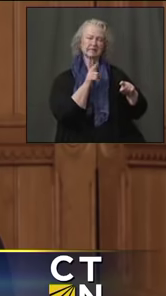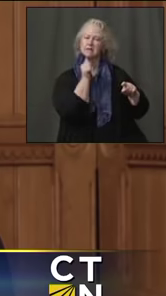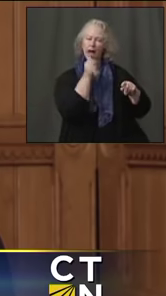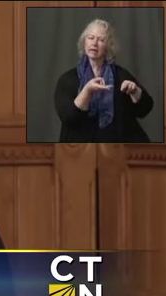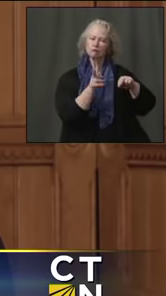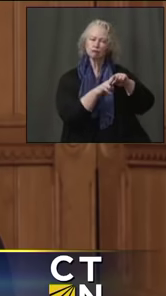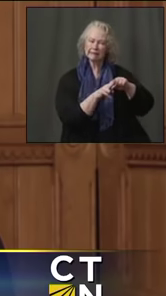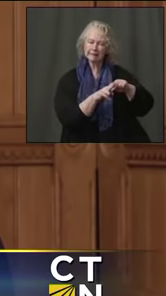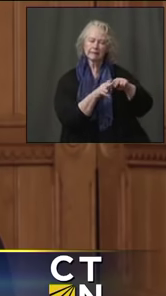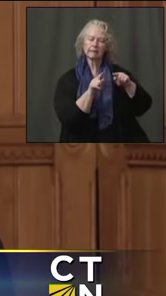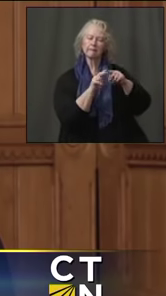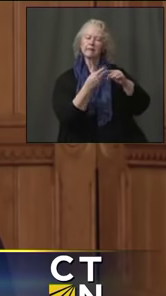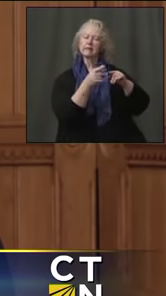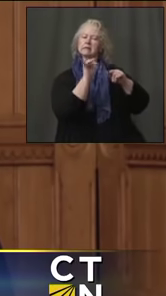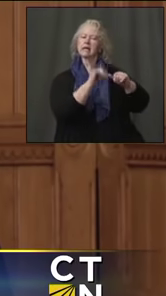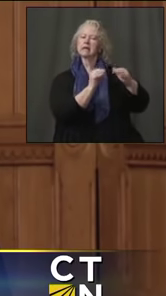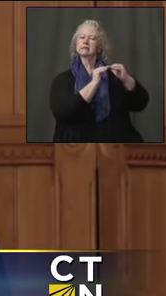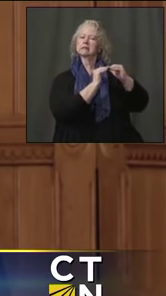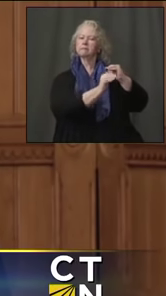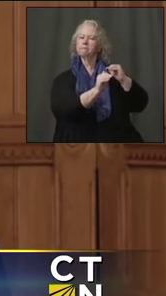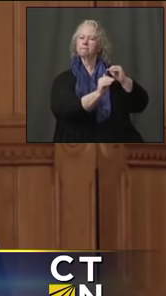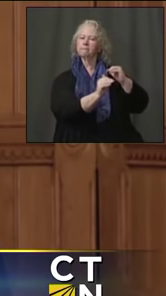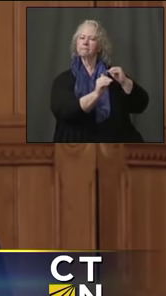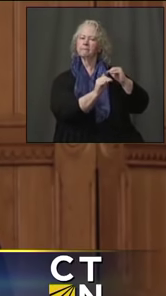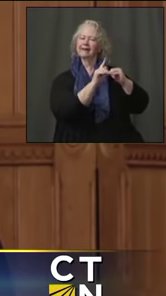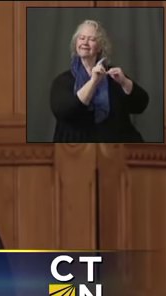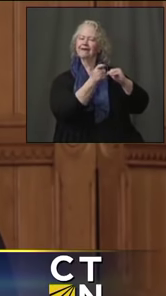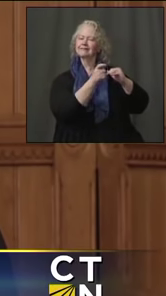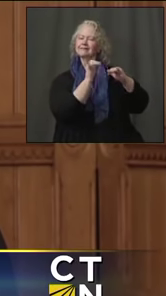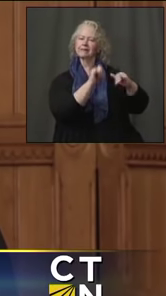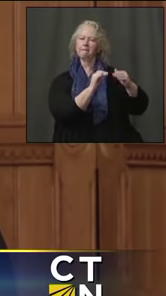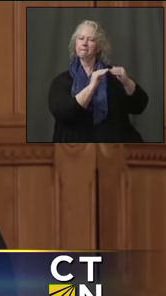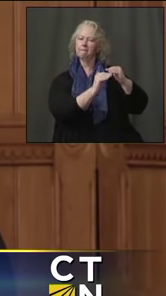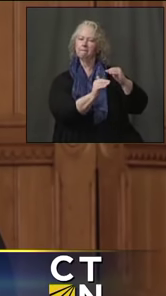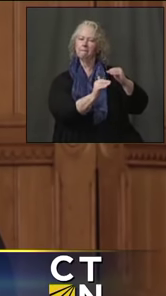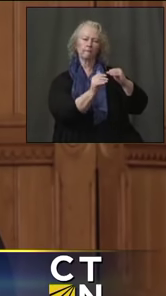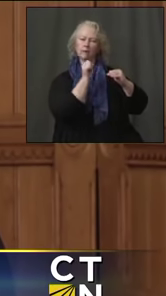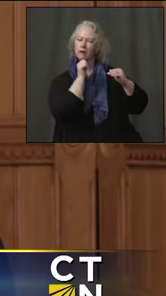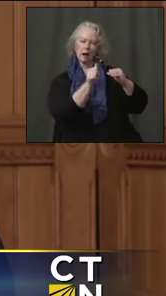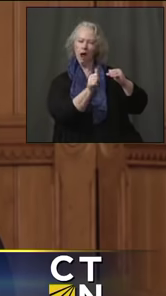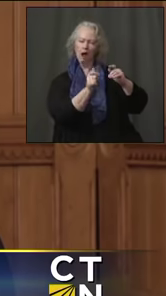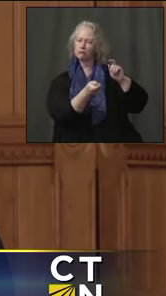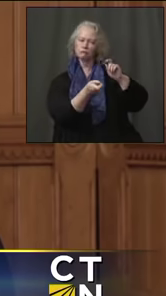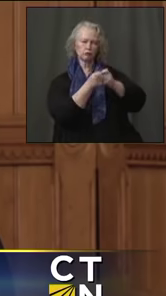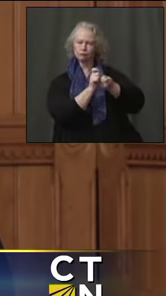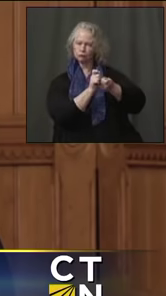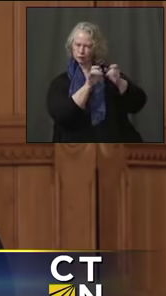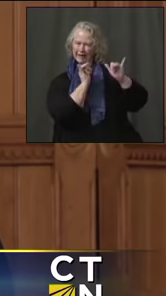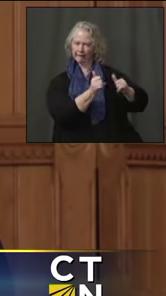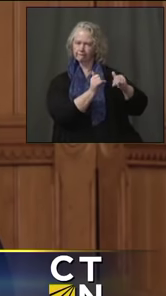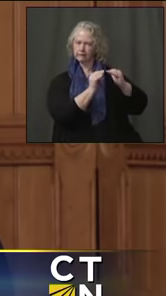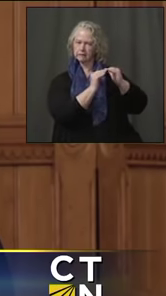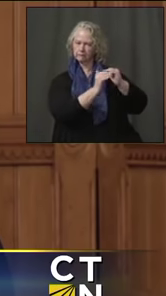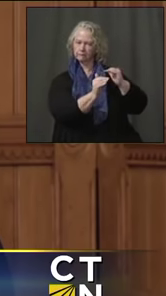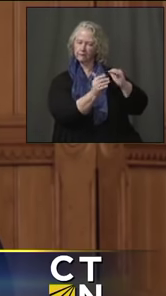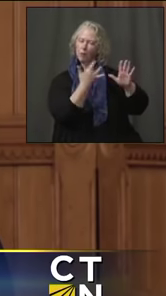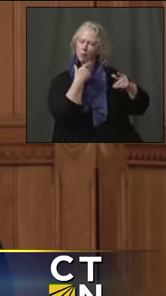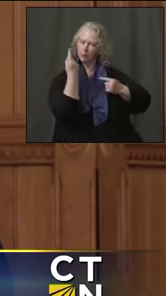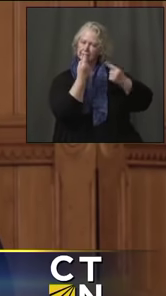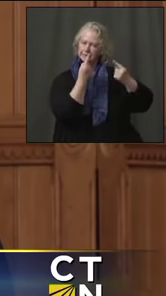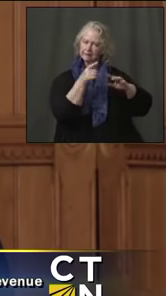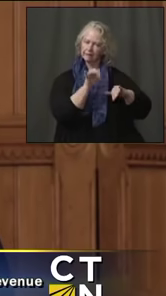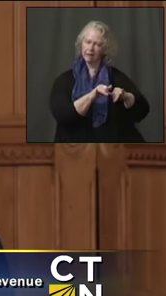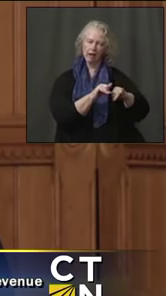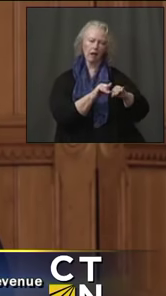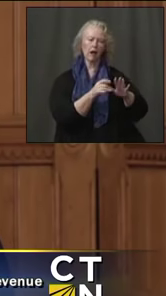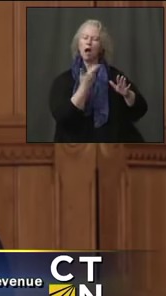that your current level of tax liability would remain in place. Those are the types of items that we would like to consider. Obviously, the goal is